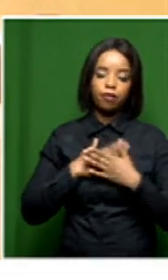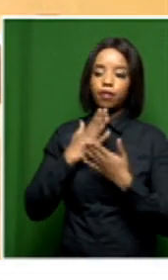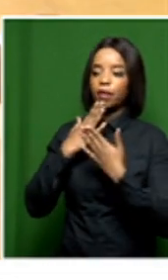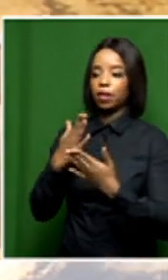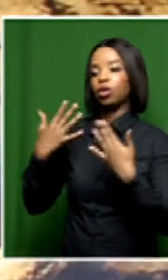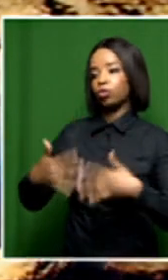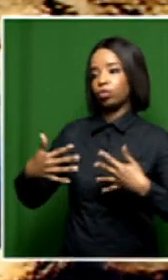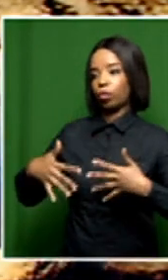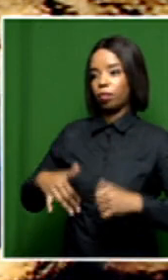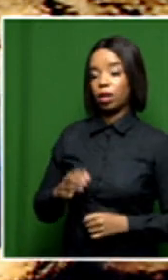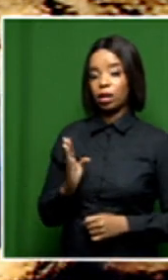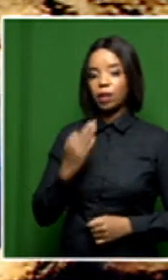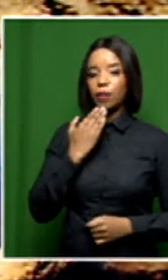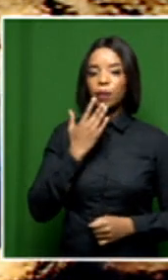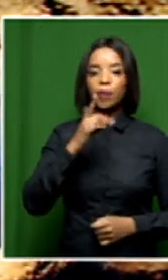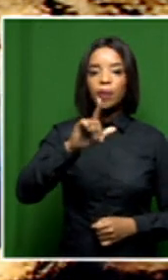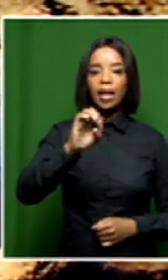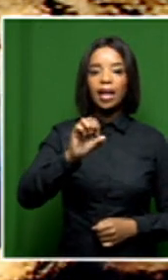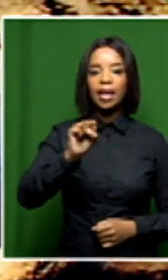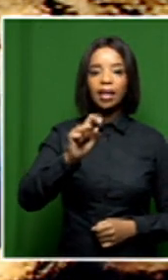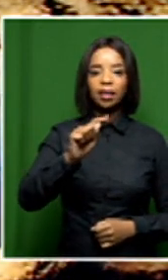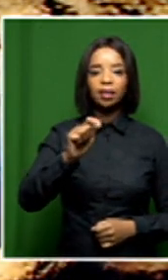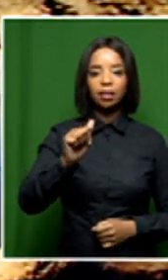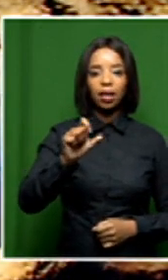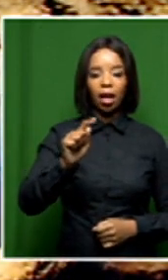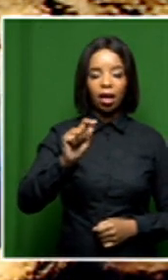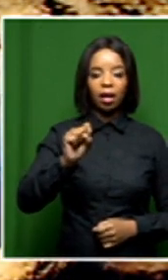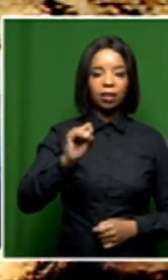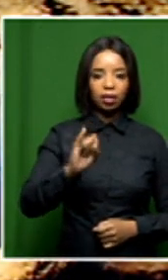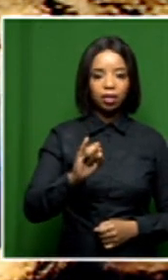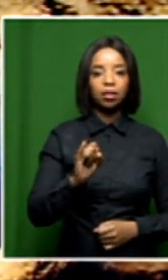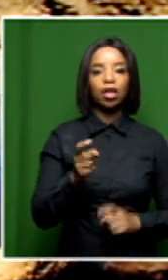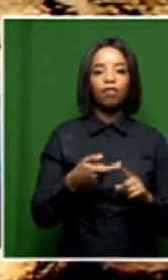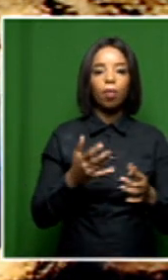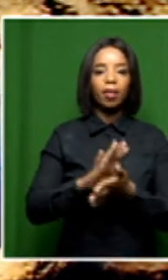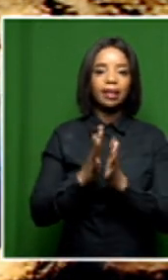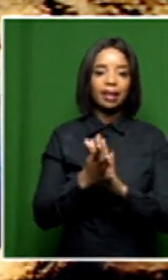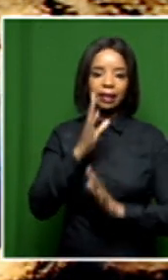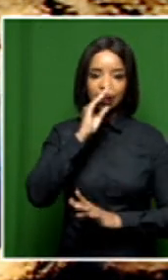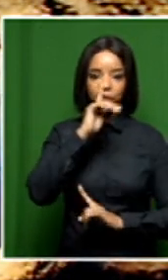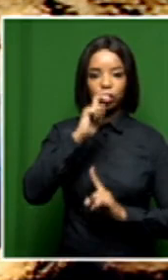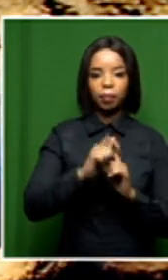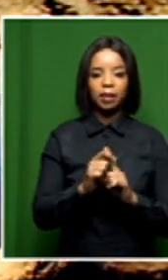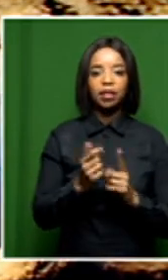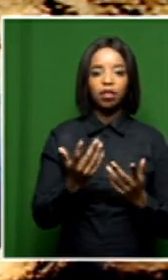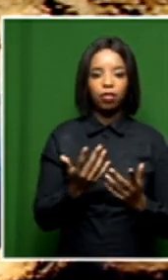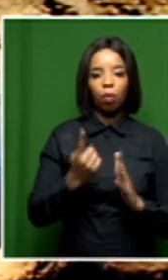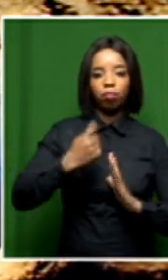us. Paseka Letsatsi is the spokesperson for Sassa, commenting on the steps taken by Sassa to open criminal cases